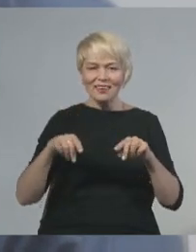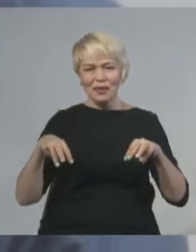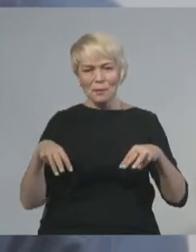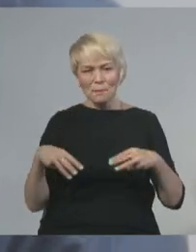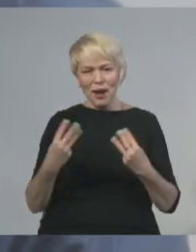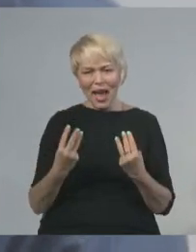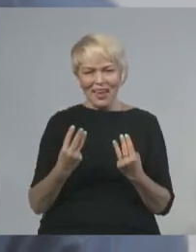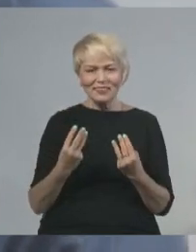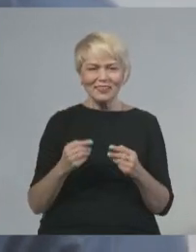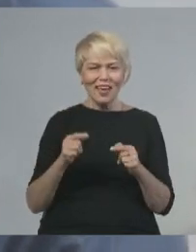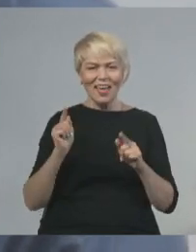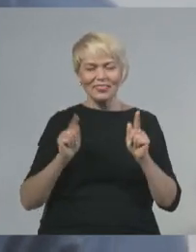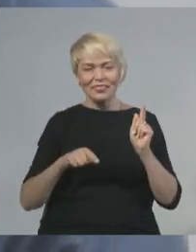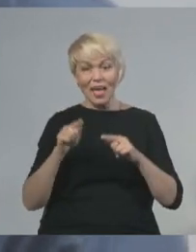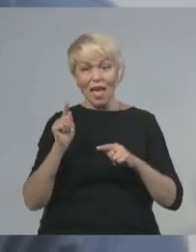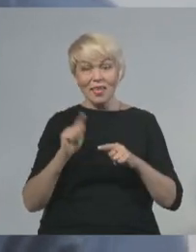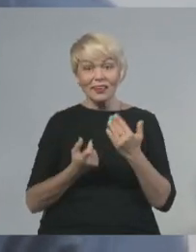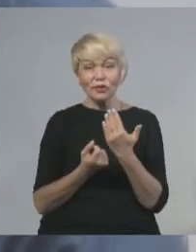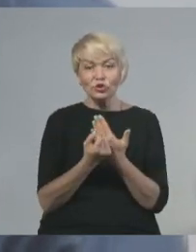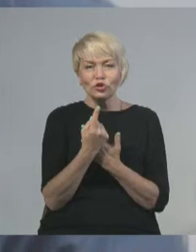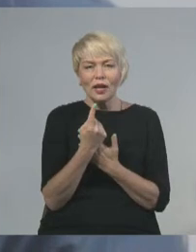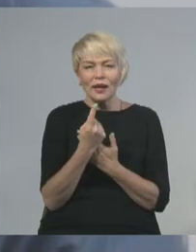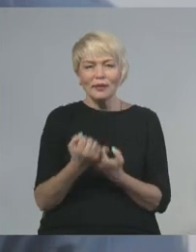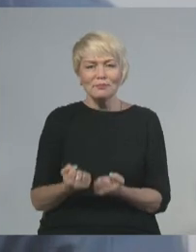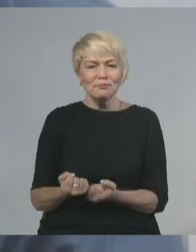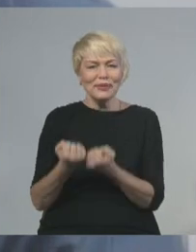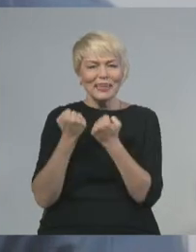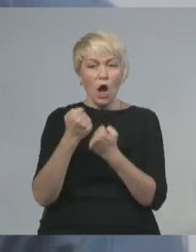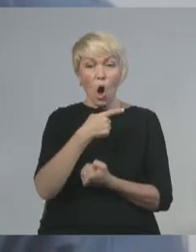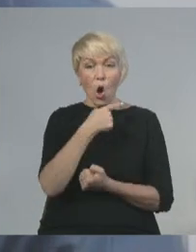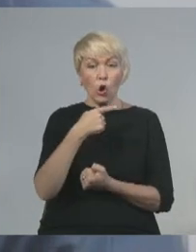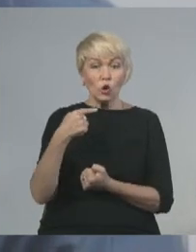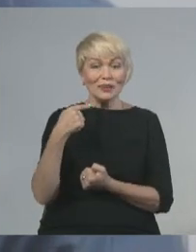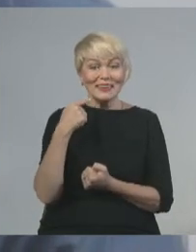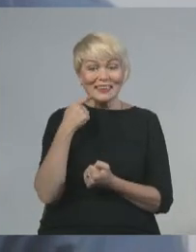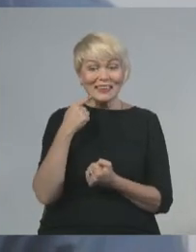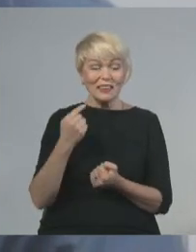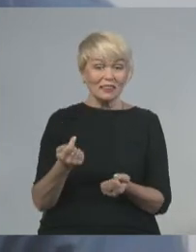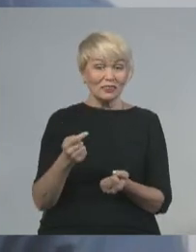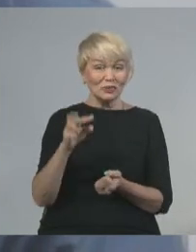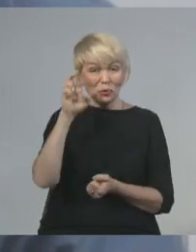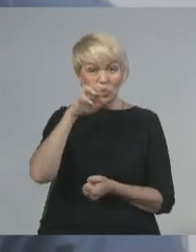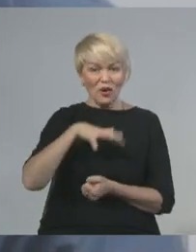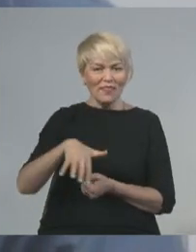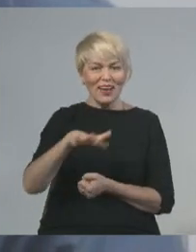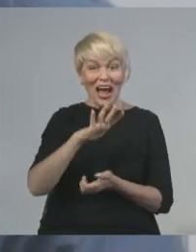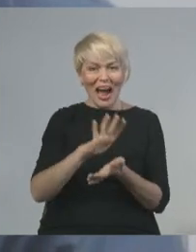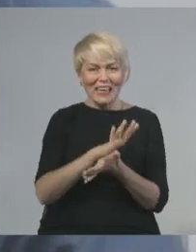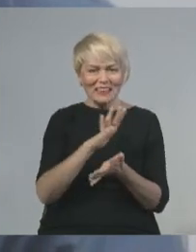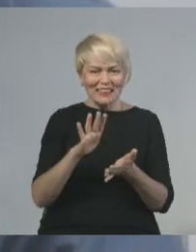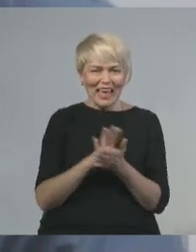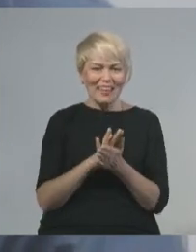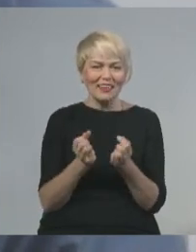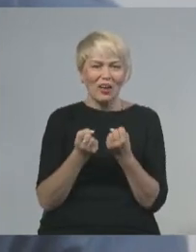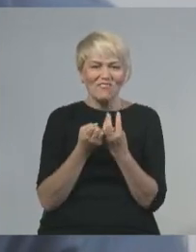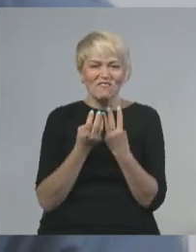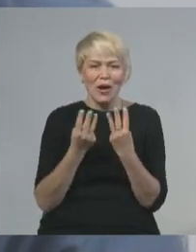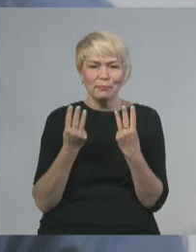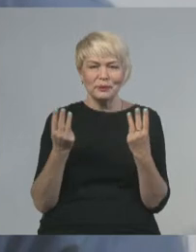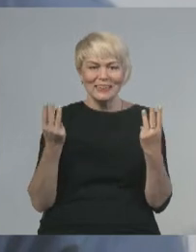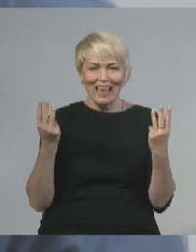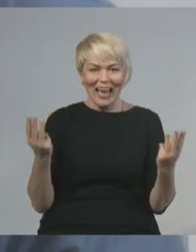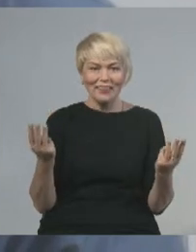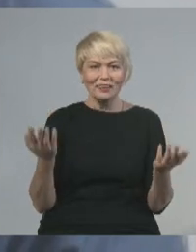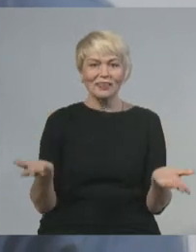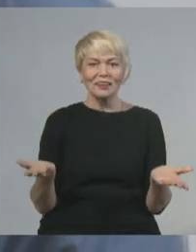russian paid servers and and websites stuff like that and um also the the situation the